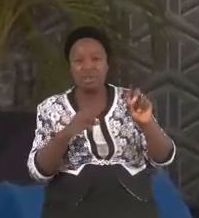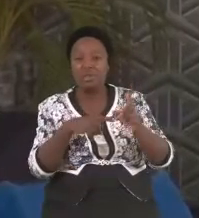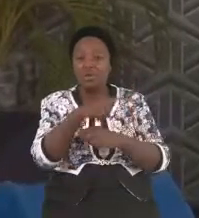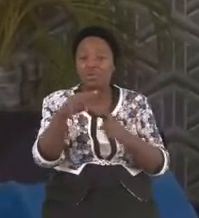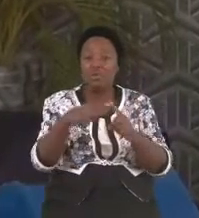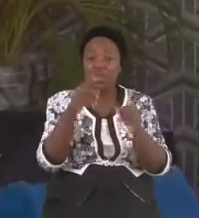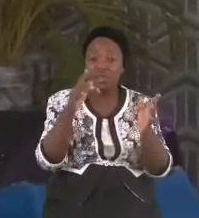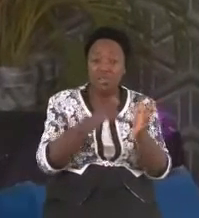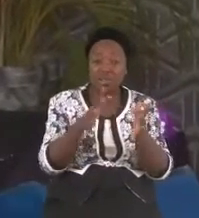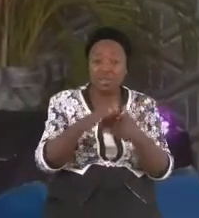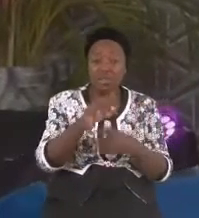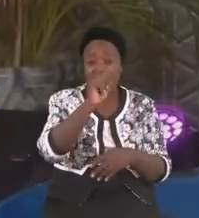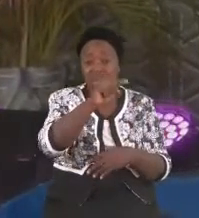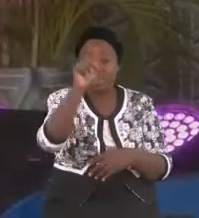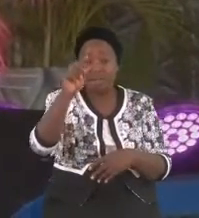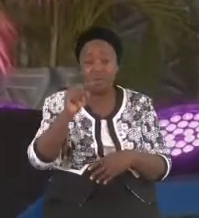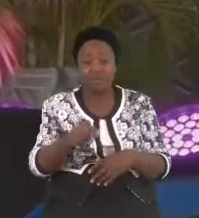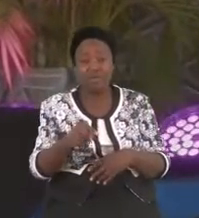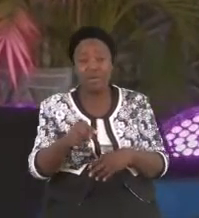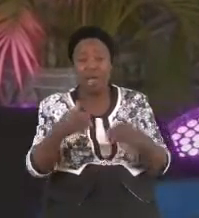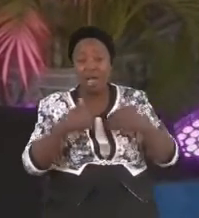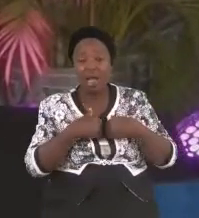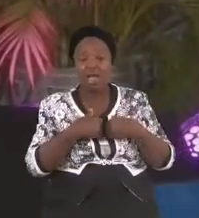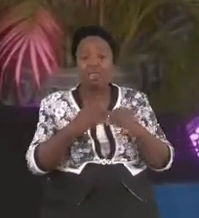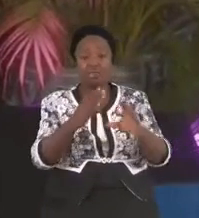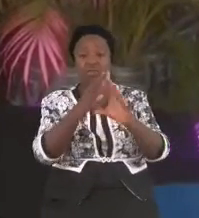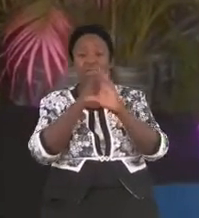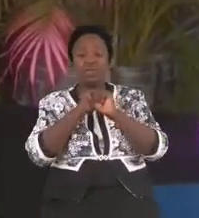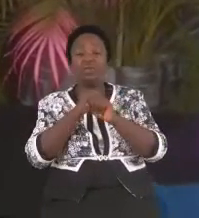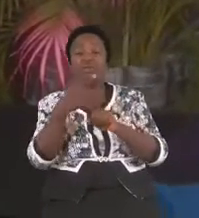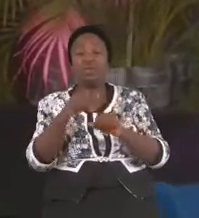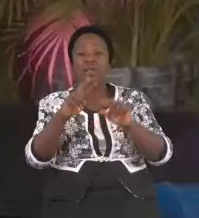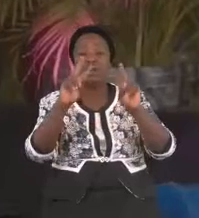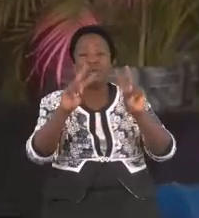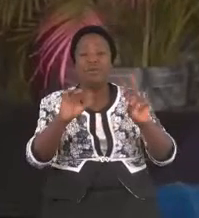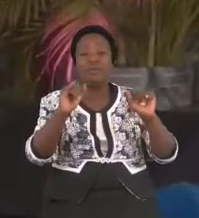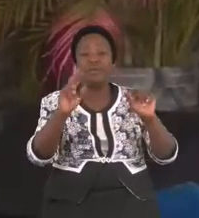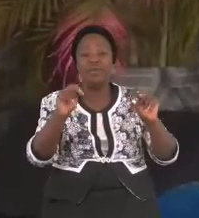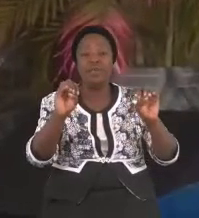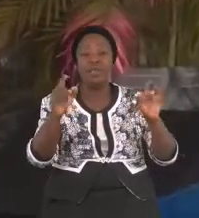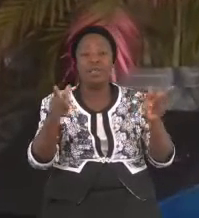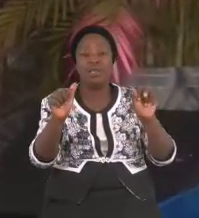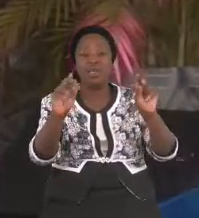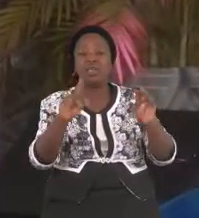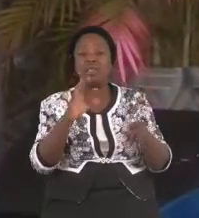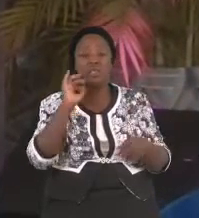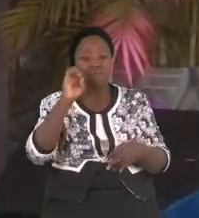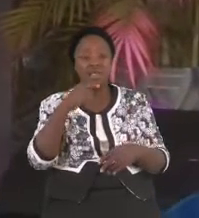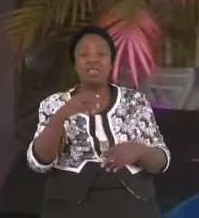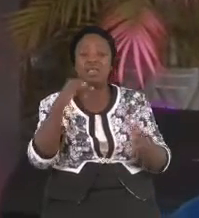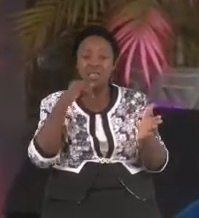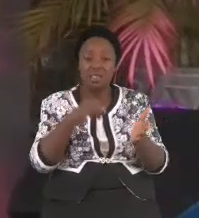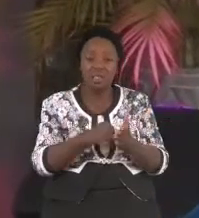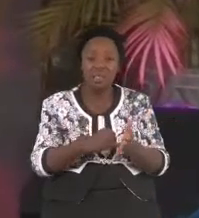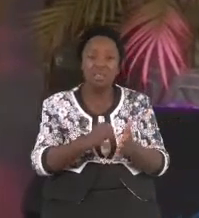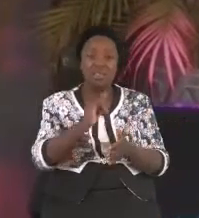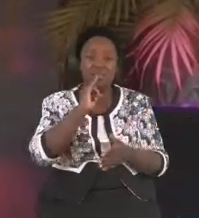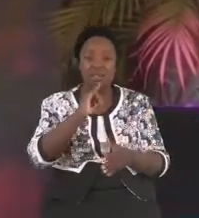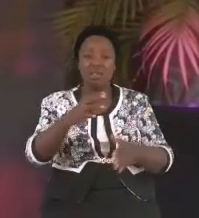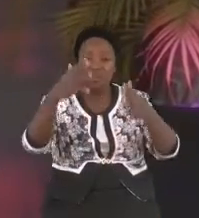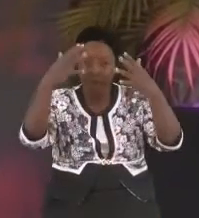therefore i received the vega he said each is finished about he